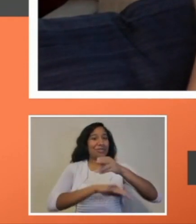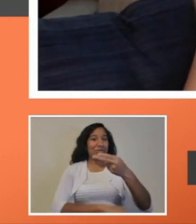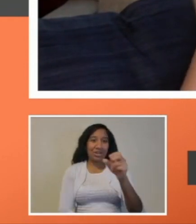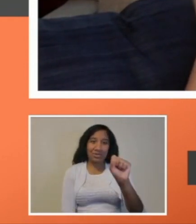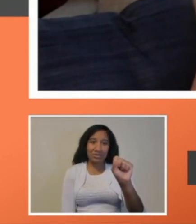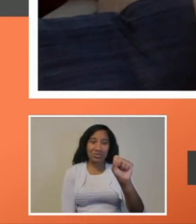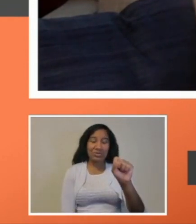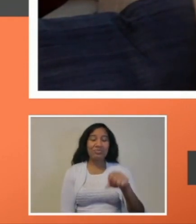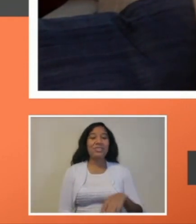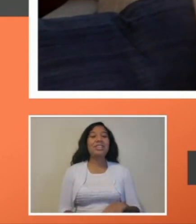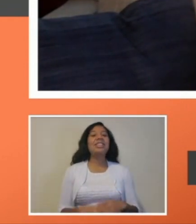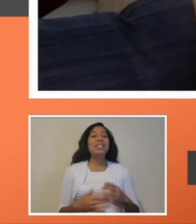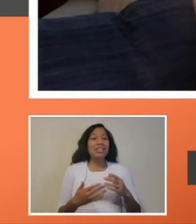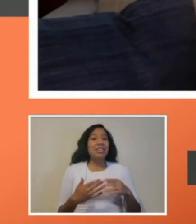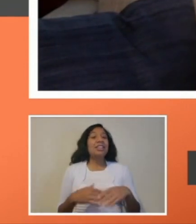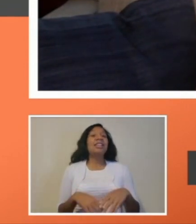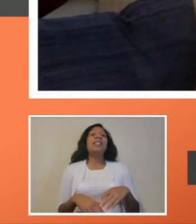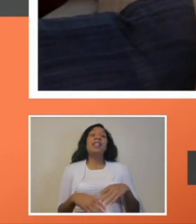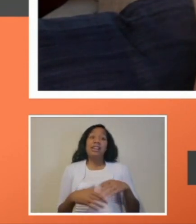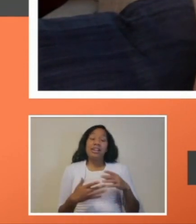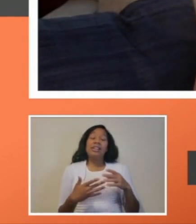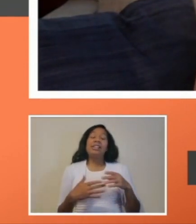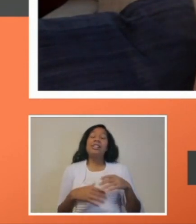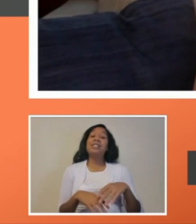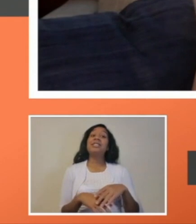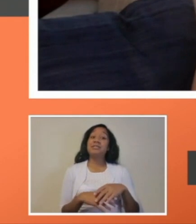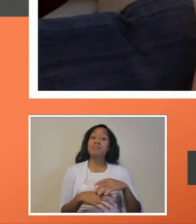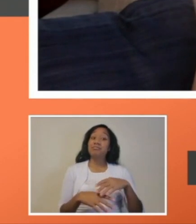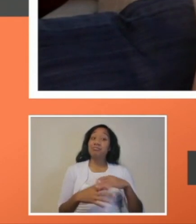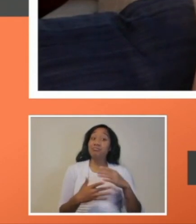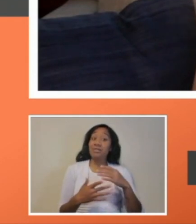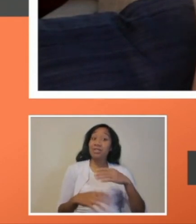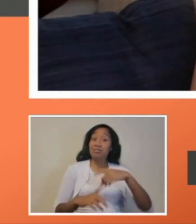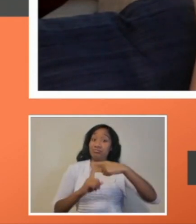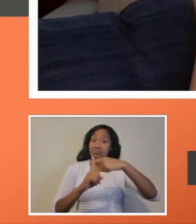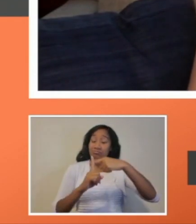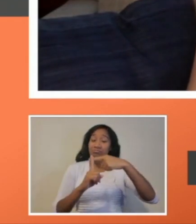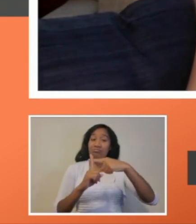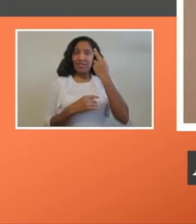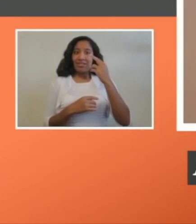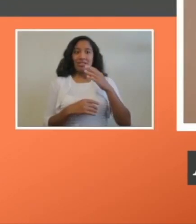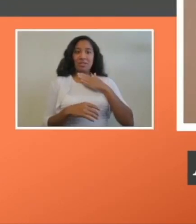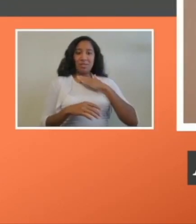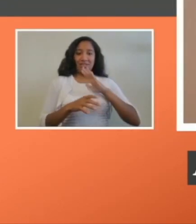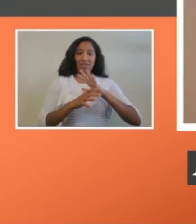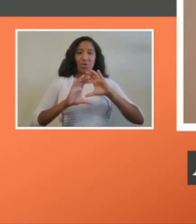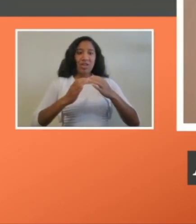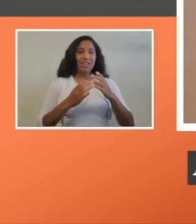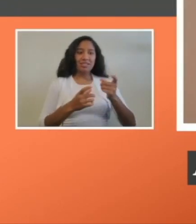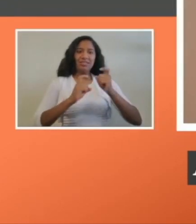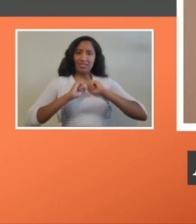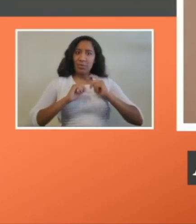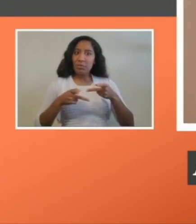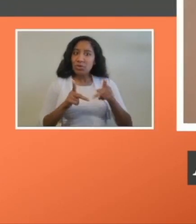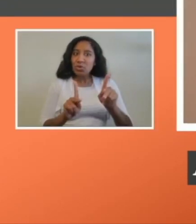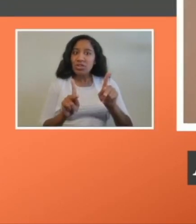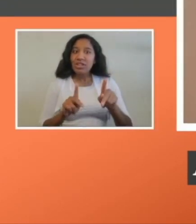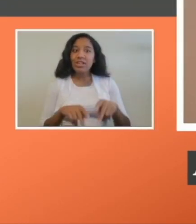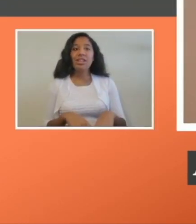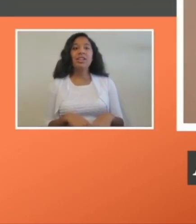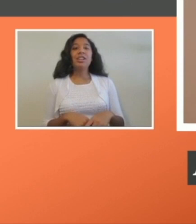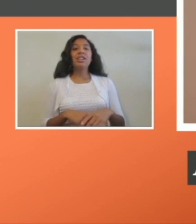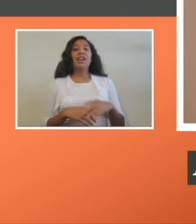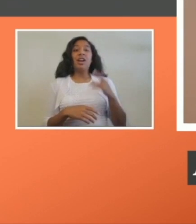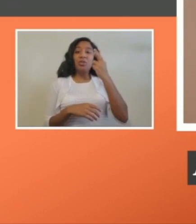together. Fortunately, this last semester doesn't define our whole high school experience. Senior class president Annabelle